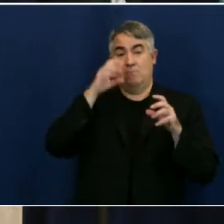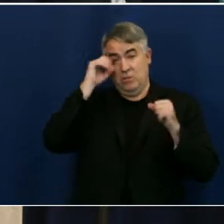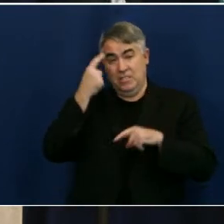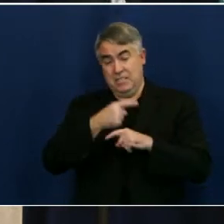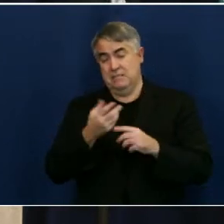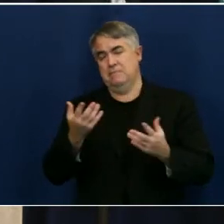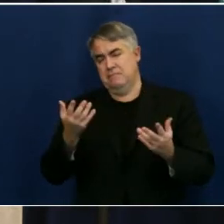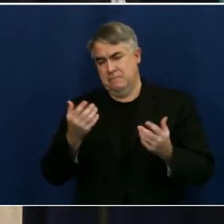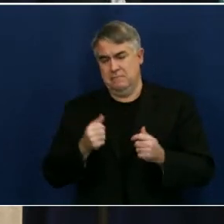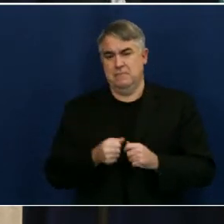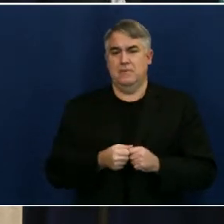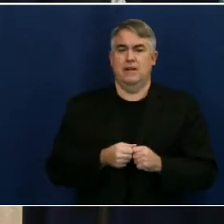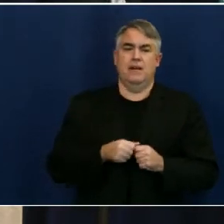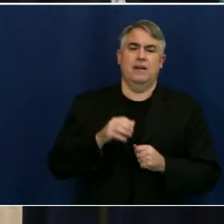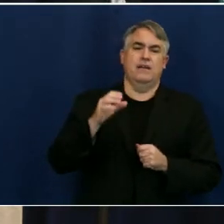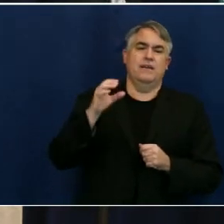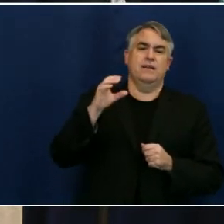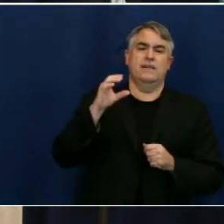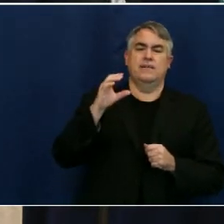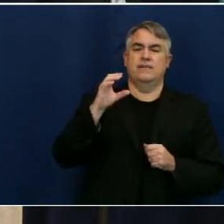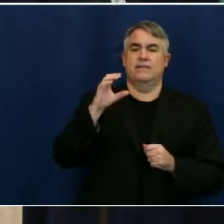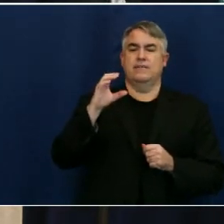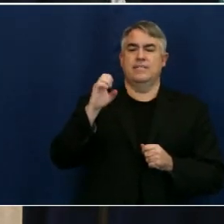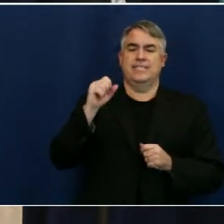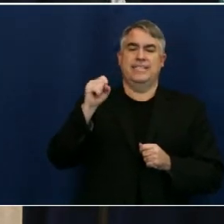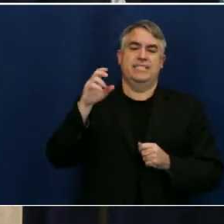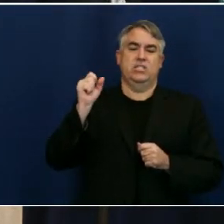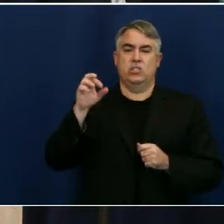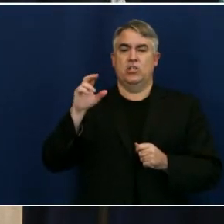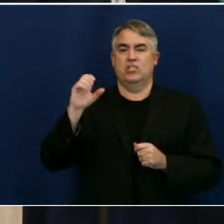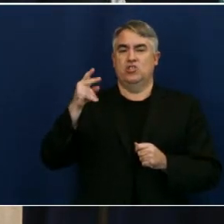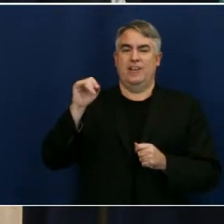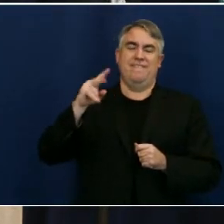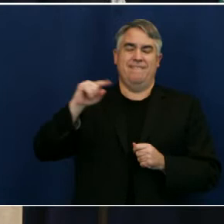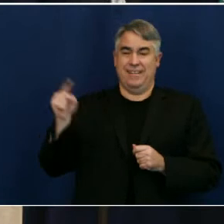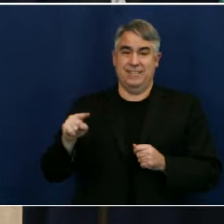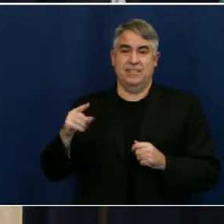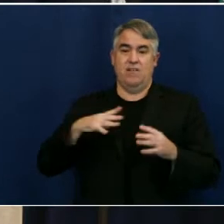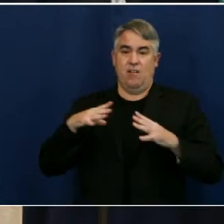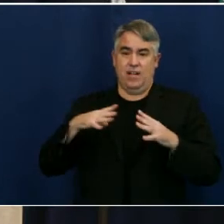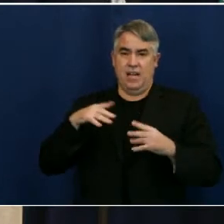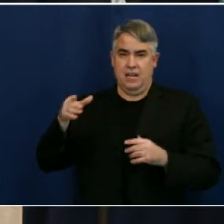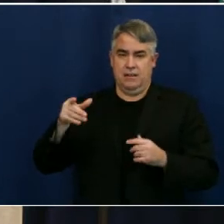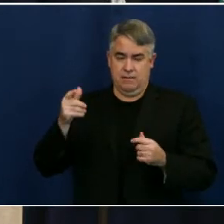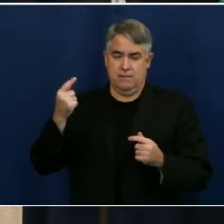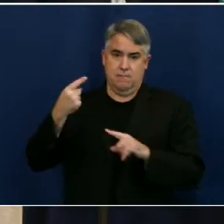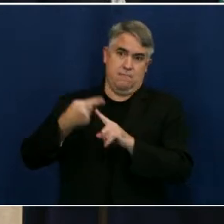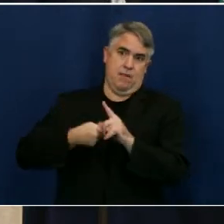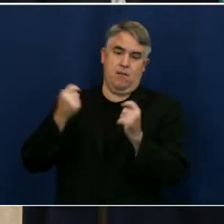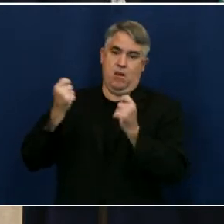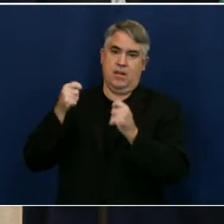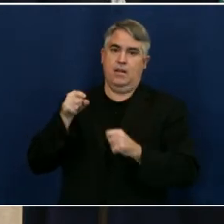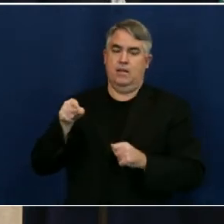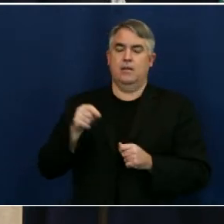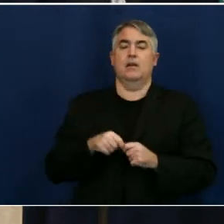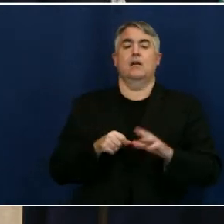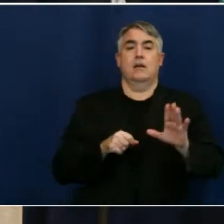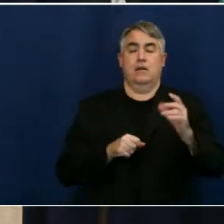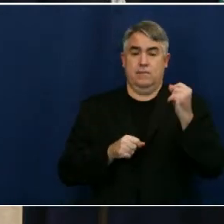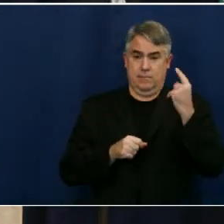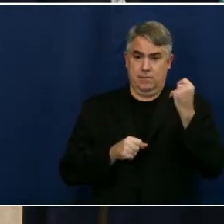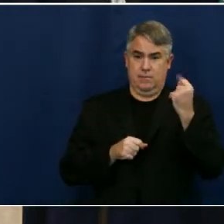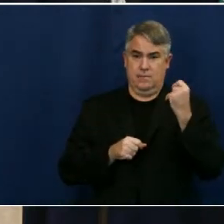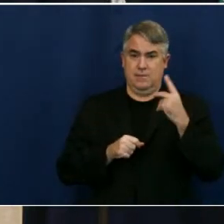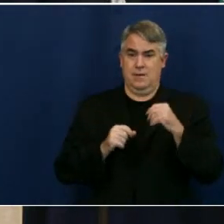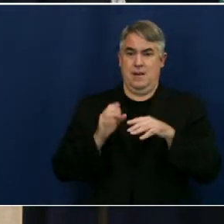in March. I think the one day, I think it is time for businesses to be able to start having some hope,